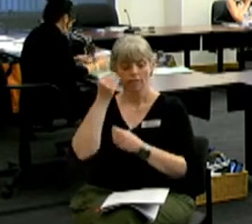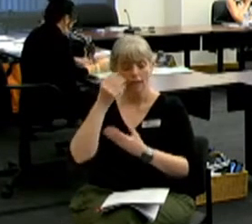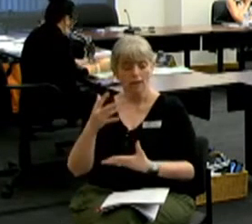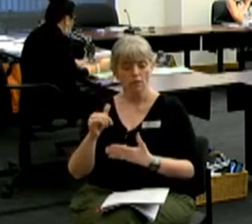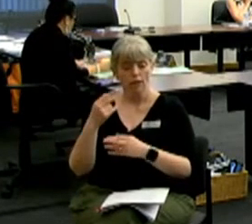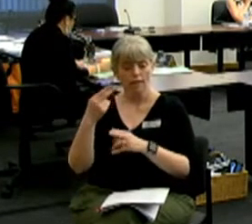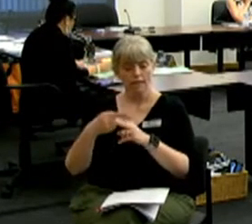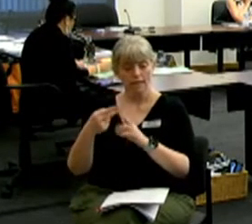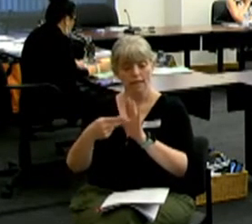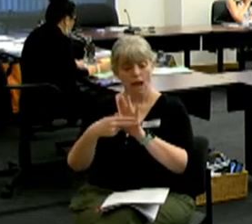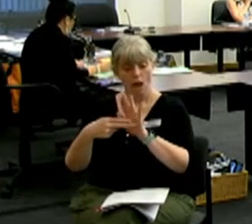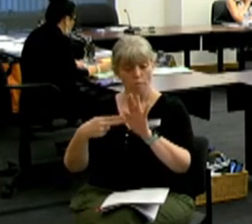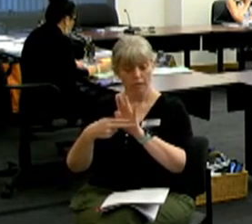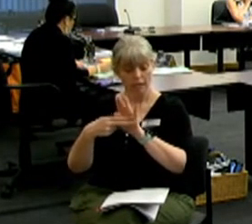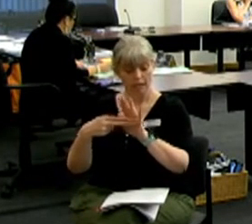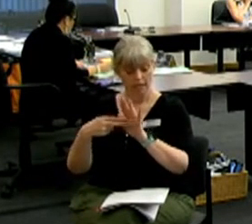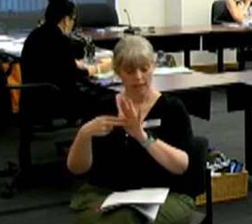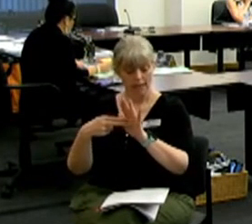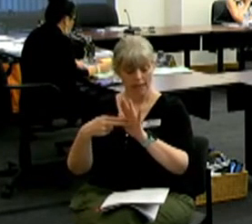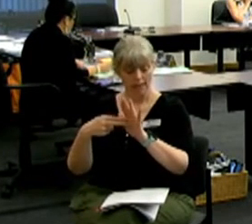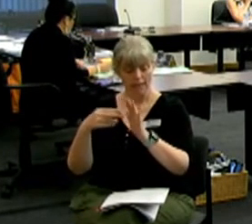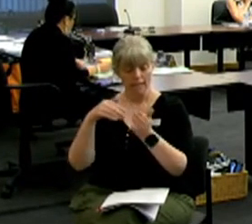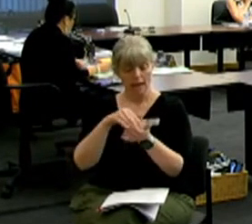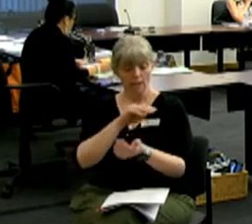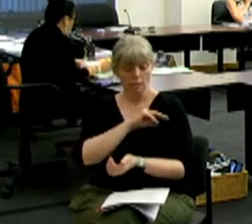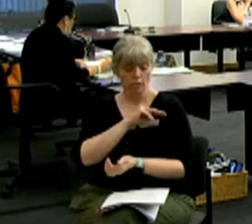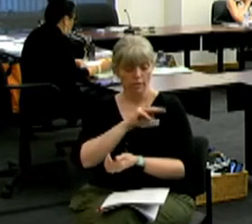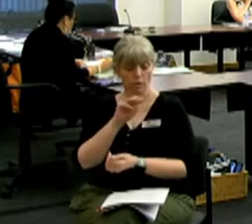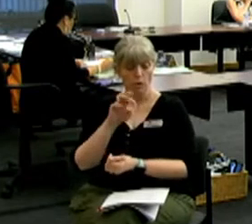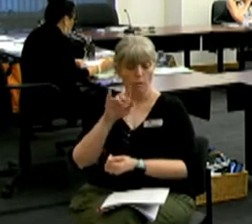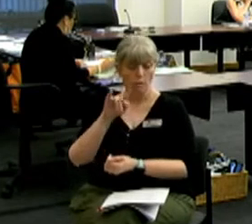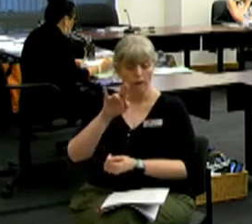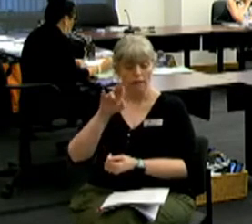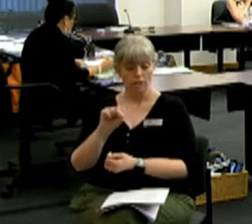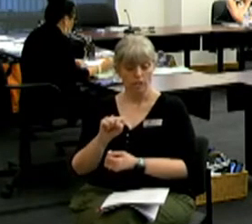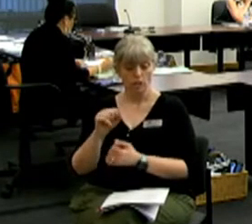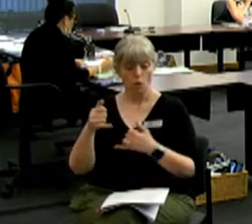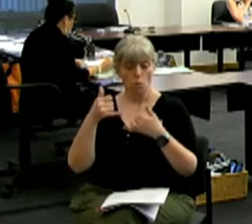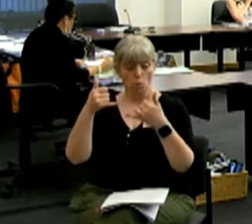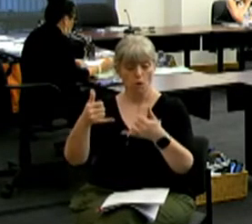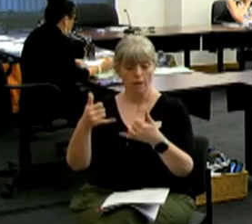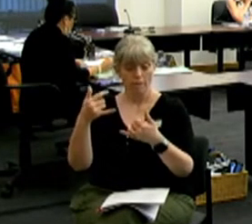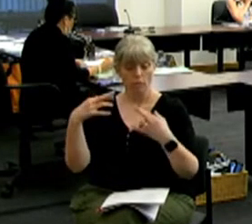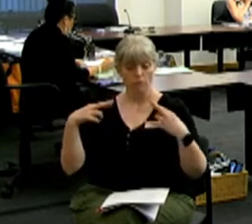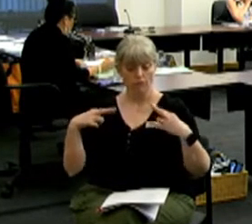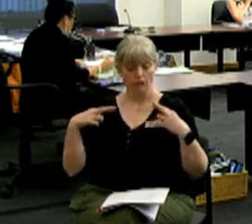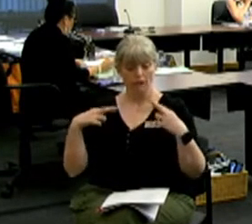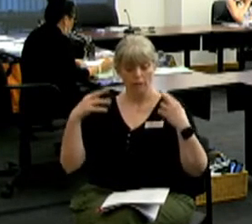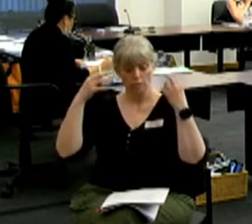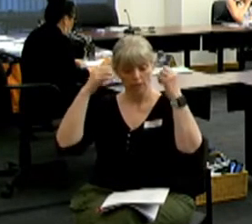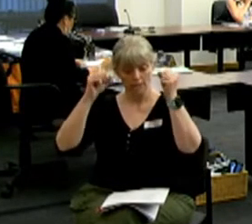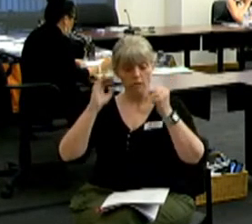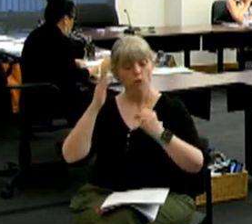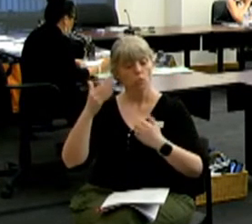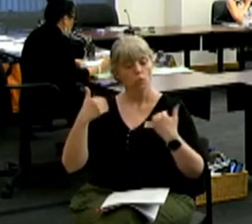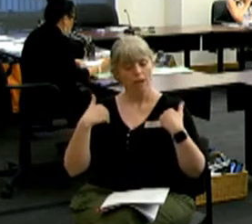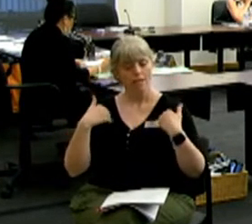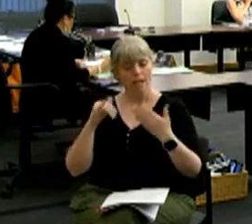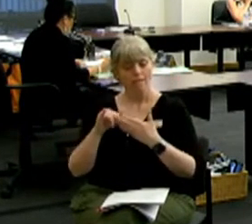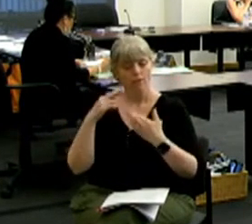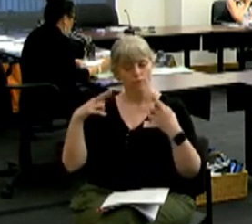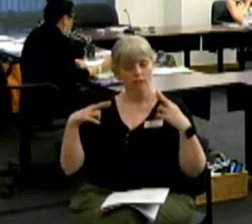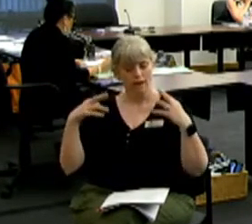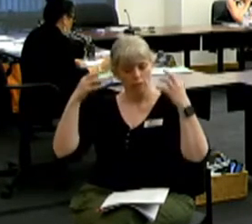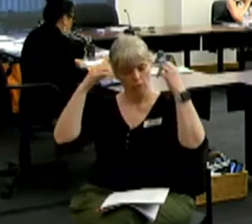did nominate Dr. Mitchell for the Emeritus Award for Retiring Presidents, and she's going to be awarded the Emeritus Award